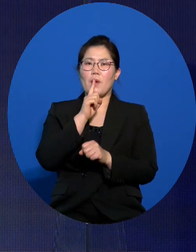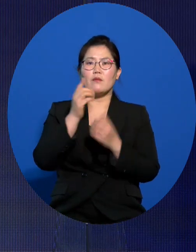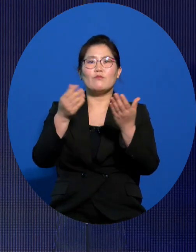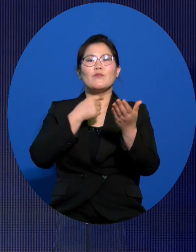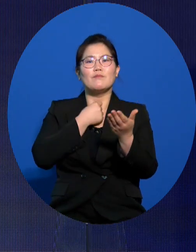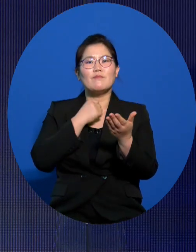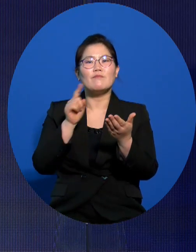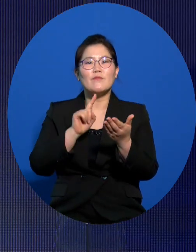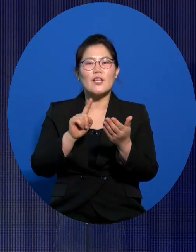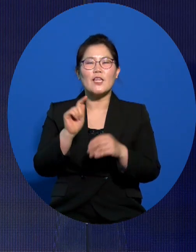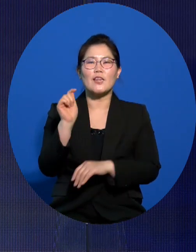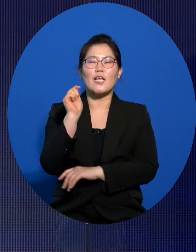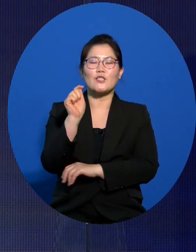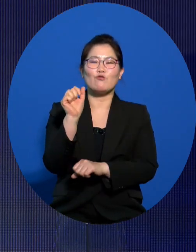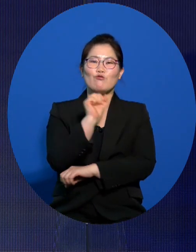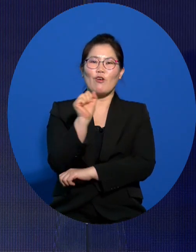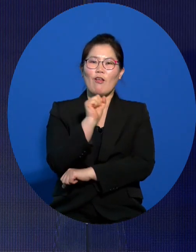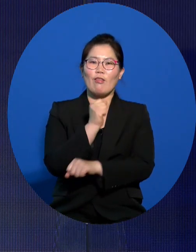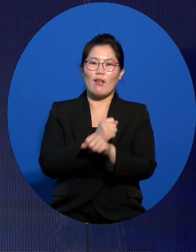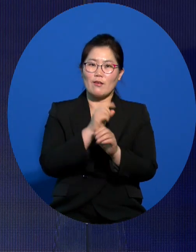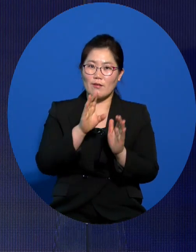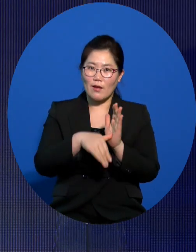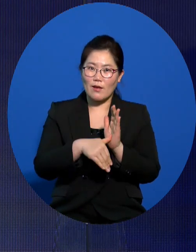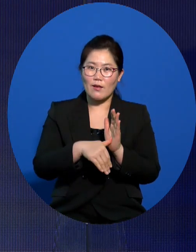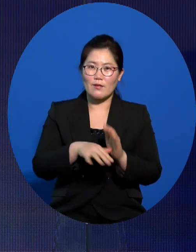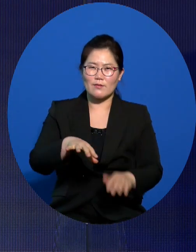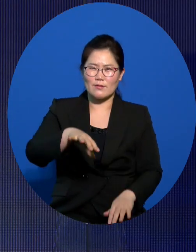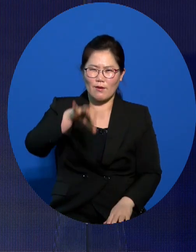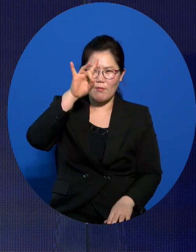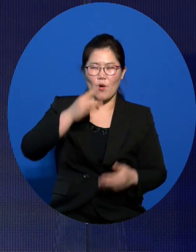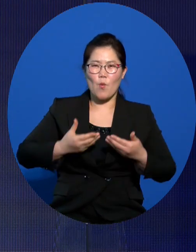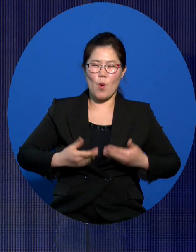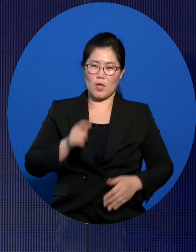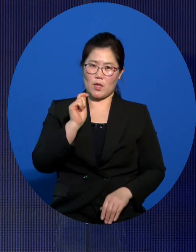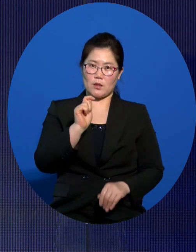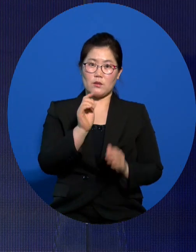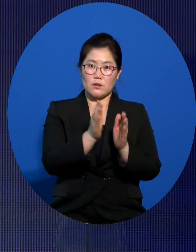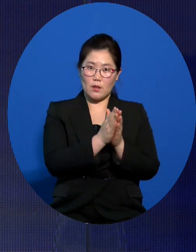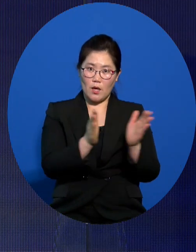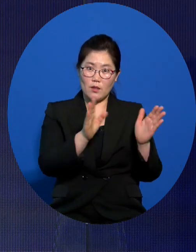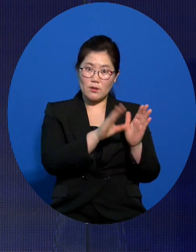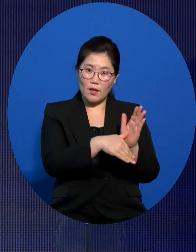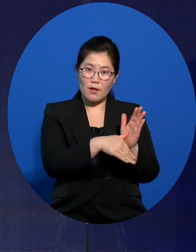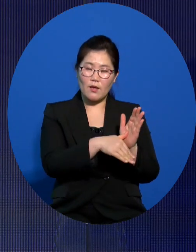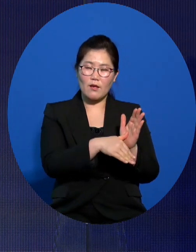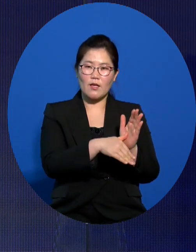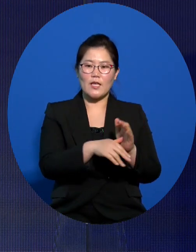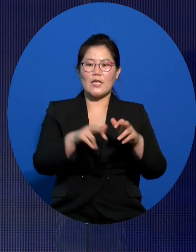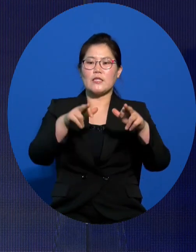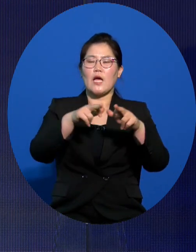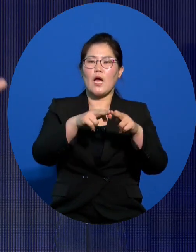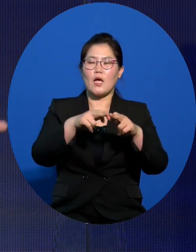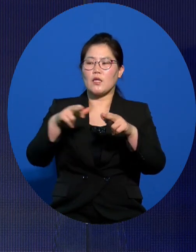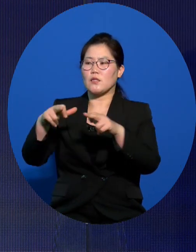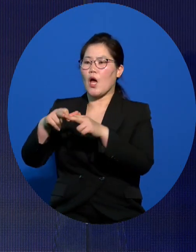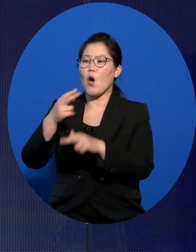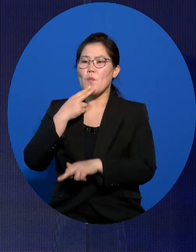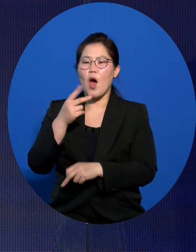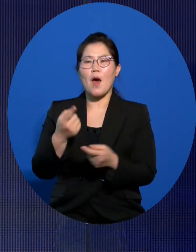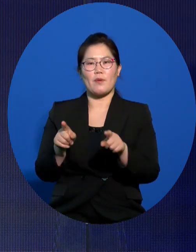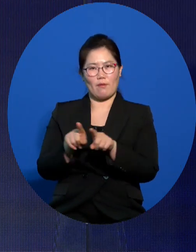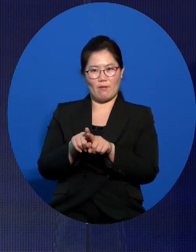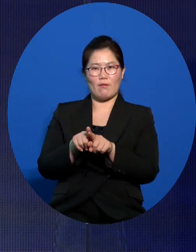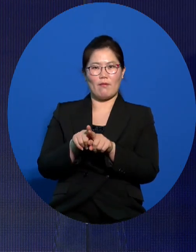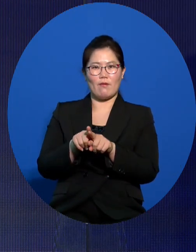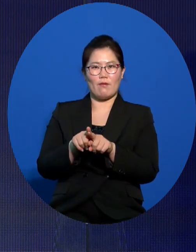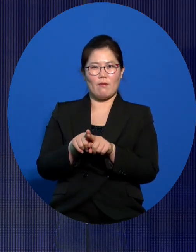What do we fundamentally want to achieve through our efforts? The value that we want to create through our brand is that we